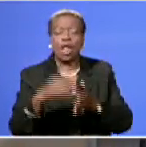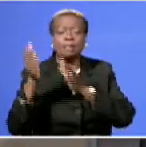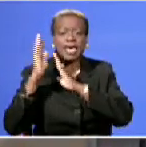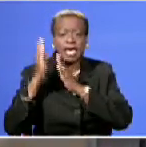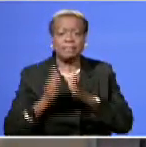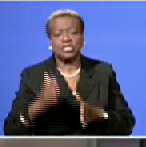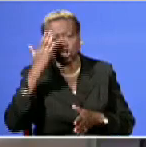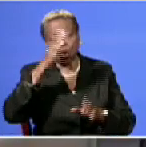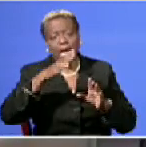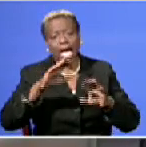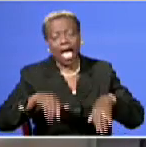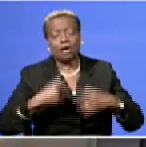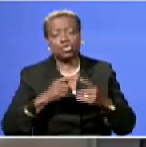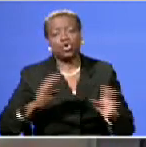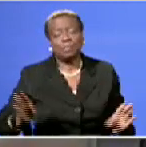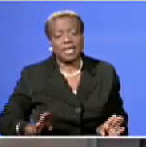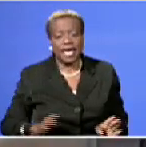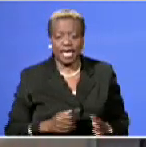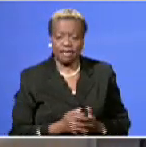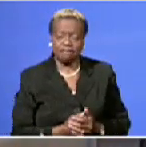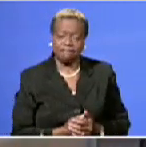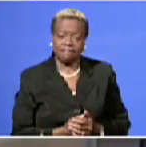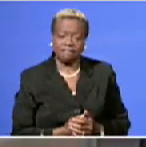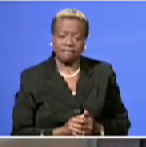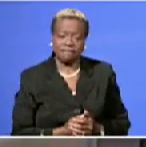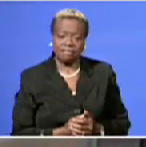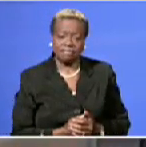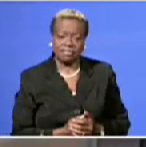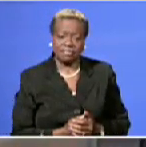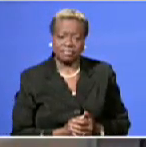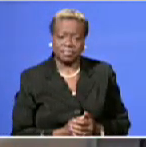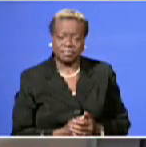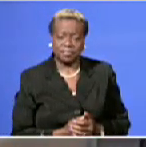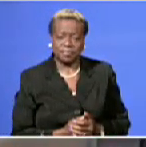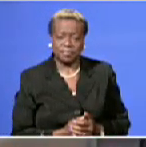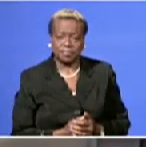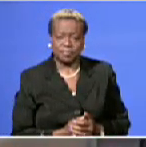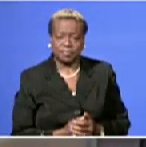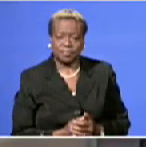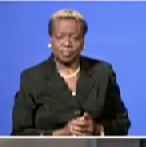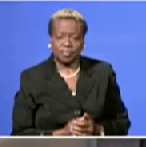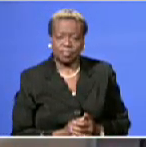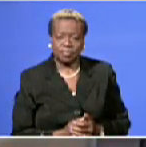behave themselves, eh? Yes. All, not just police officers.